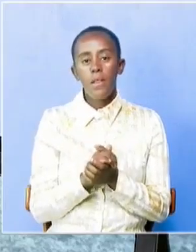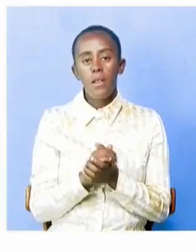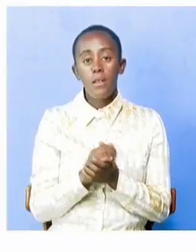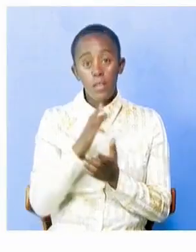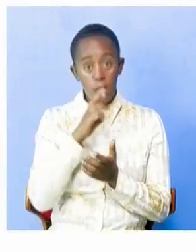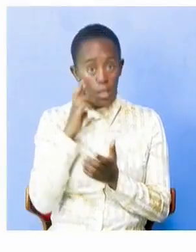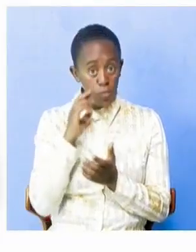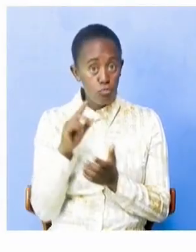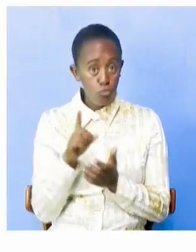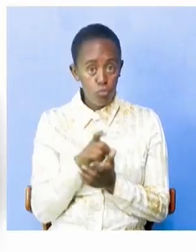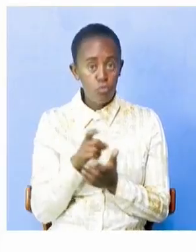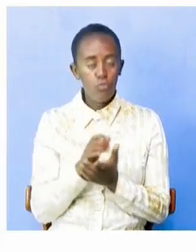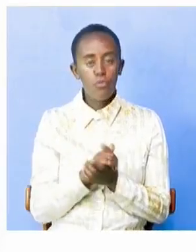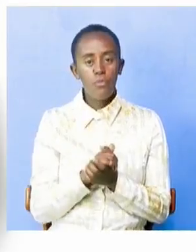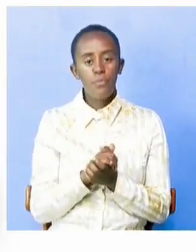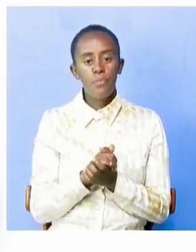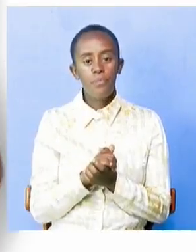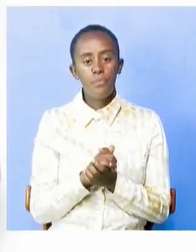the case,